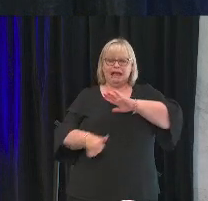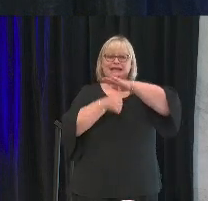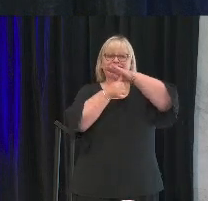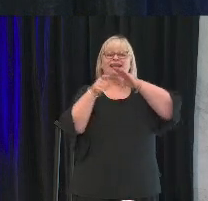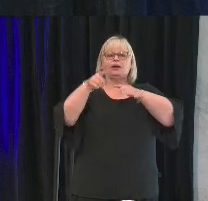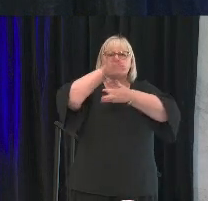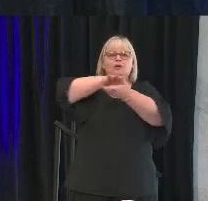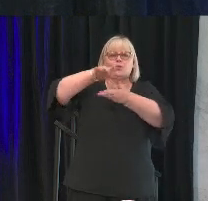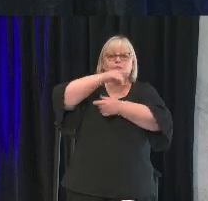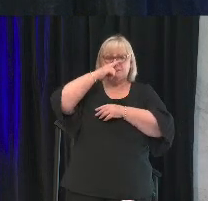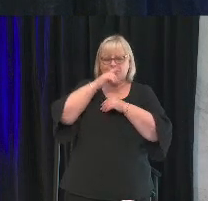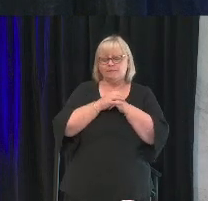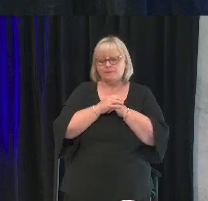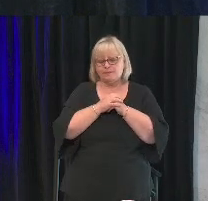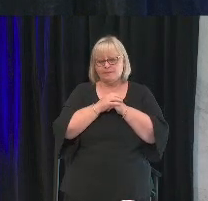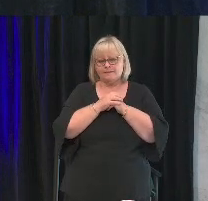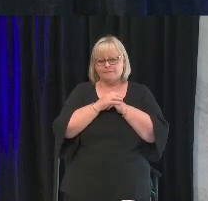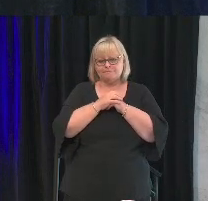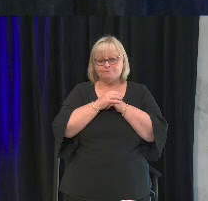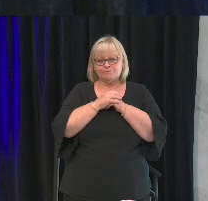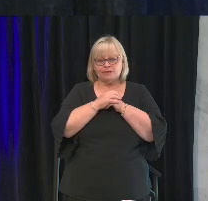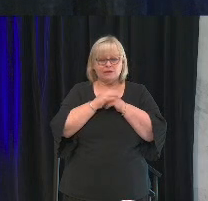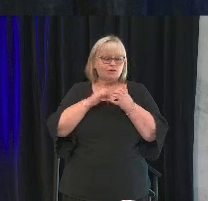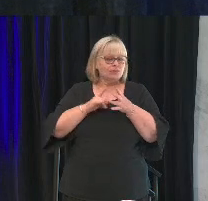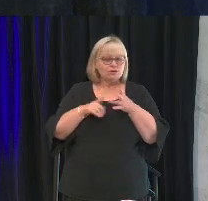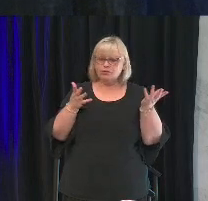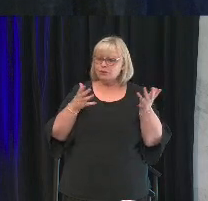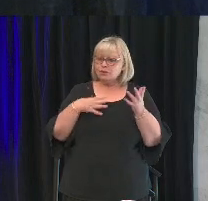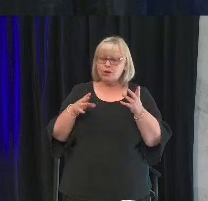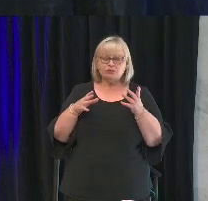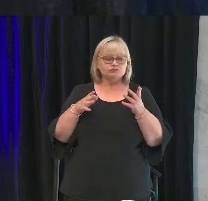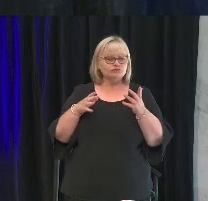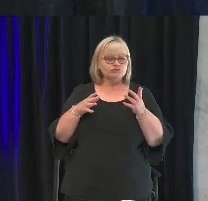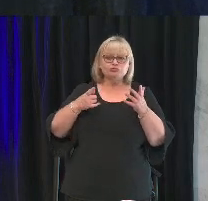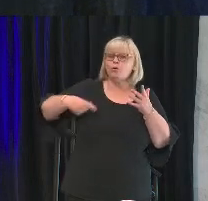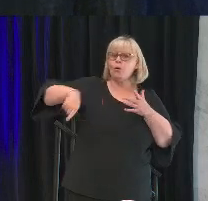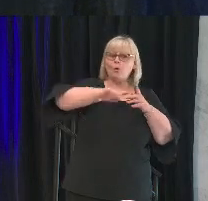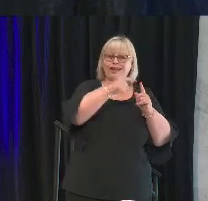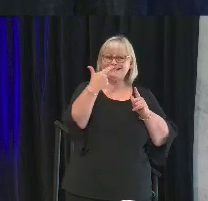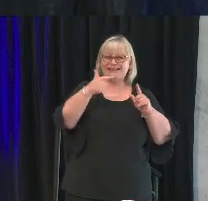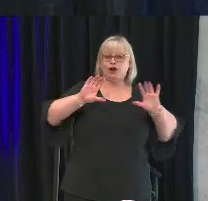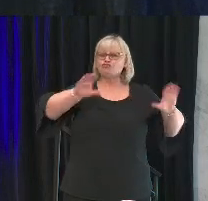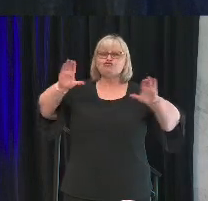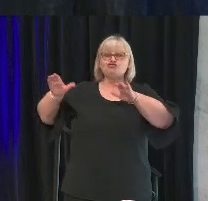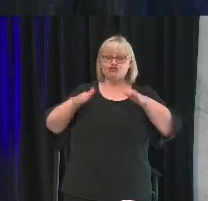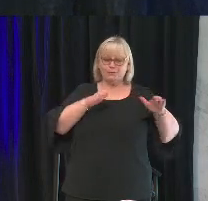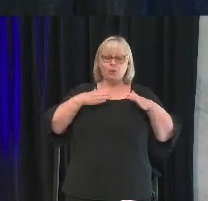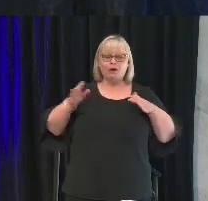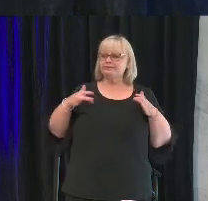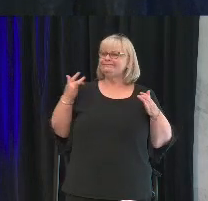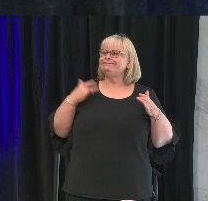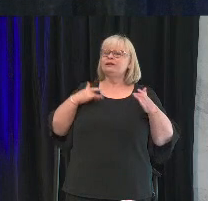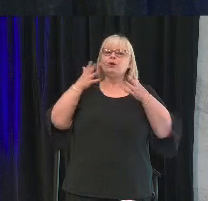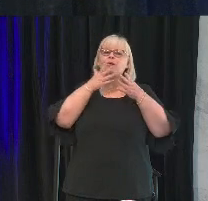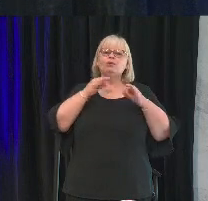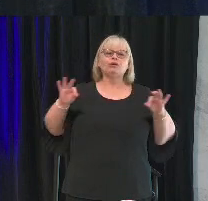So to allow us to live in relative harmony, I suppose, without having too many, you know, barnies and stuff like